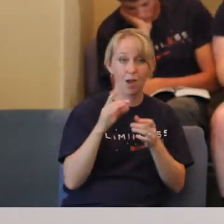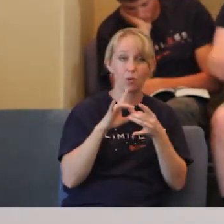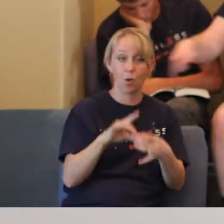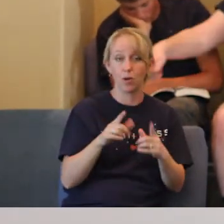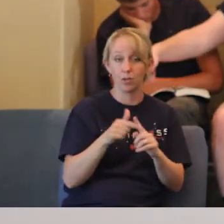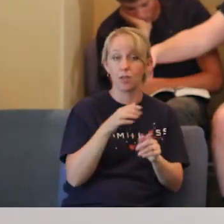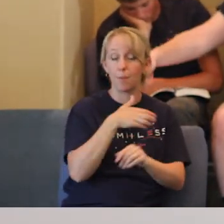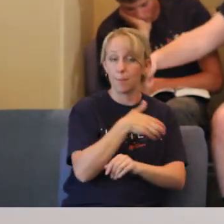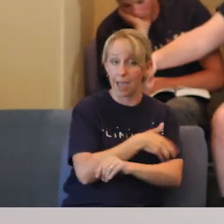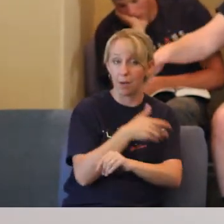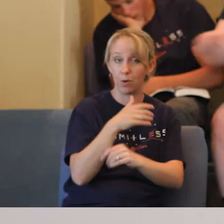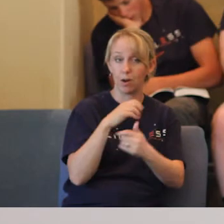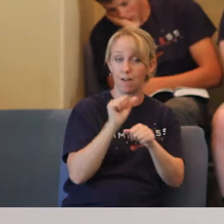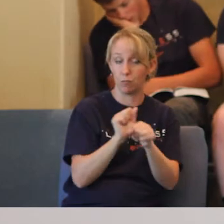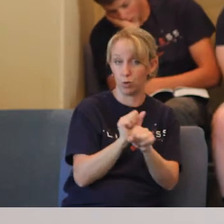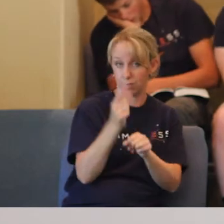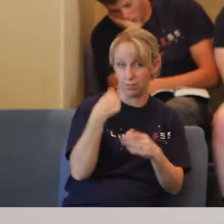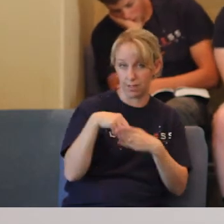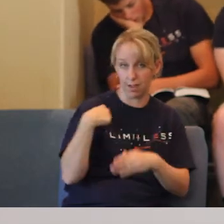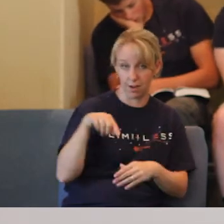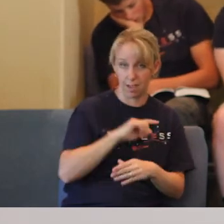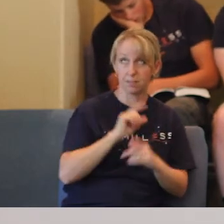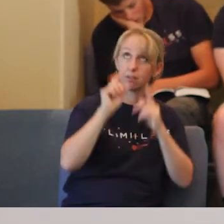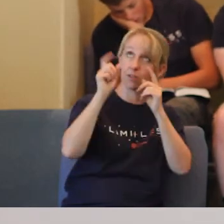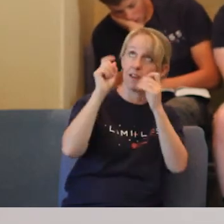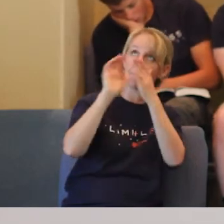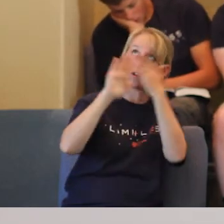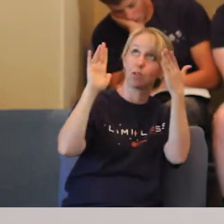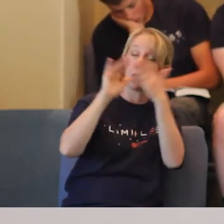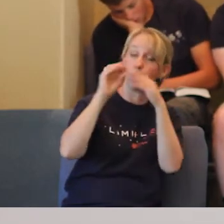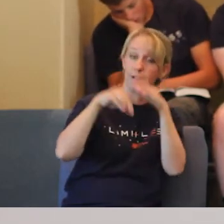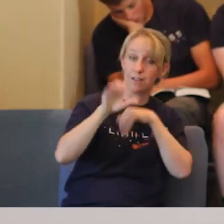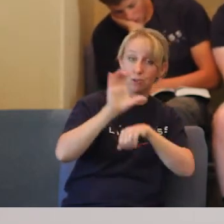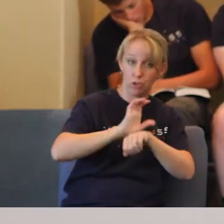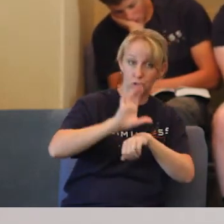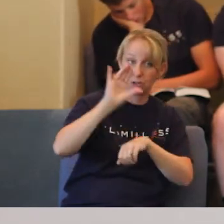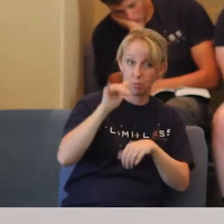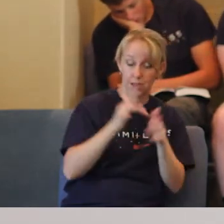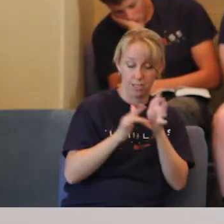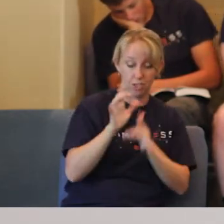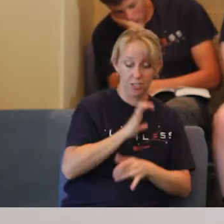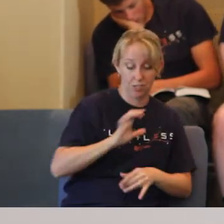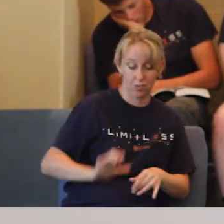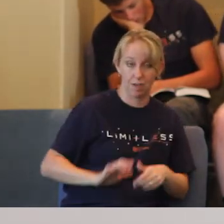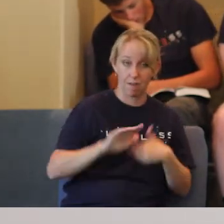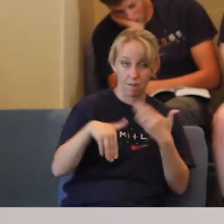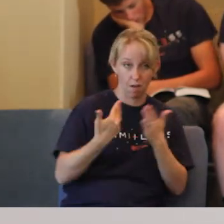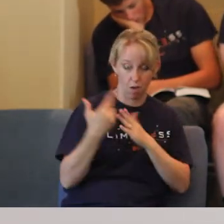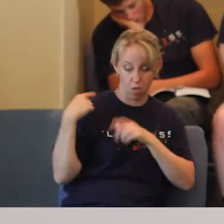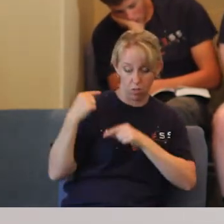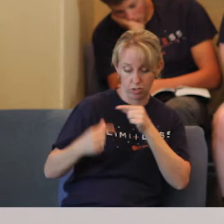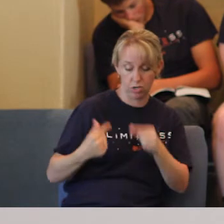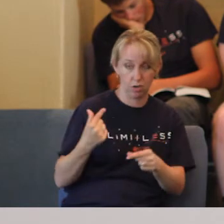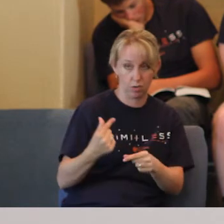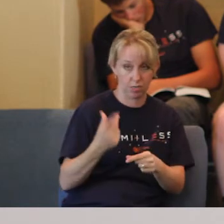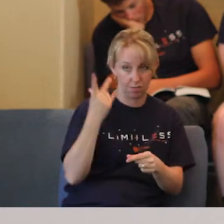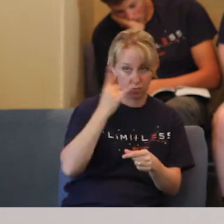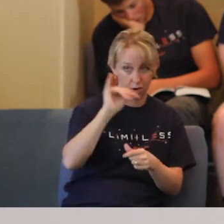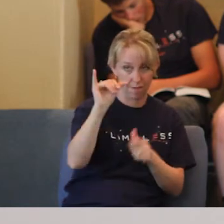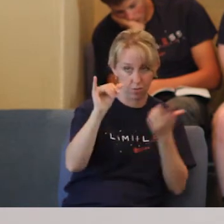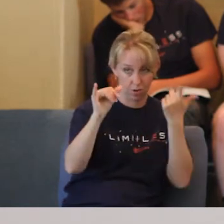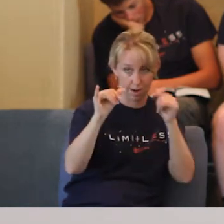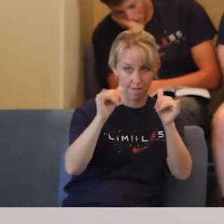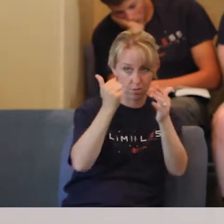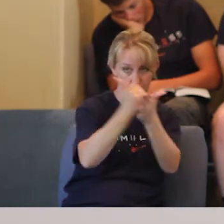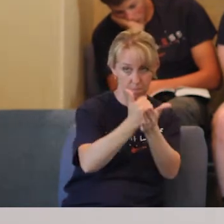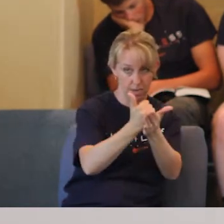glory in the church by Jesus Christ to all generations forever and ever. Amen." So this week we